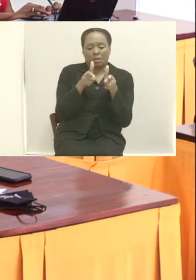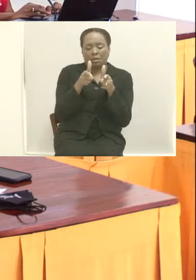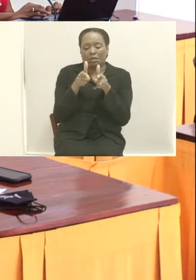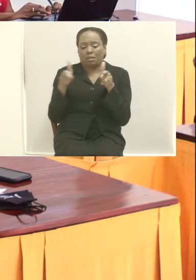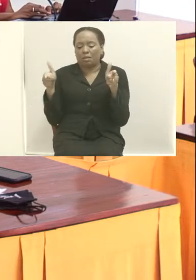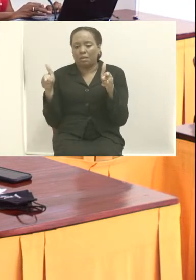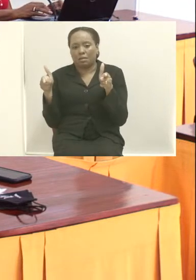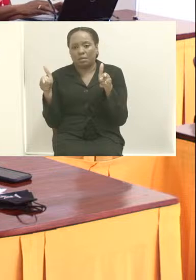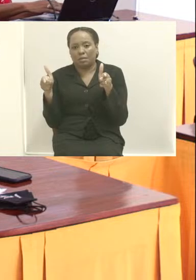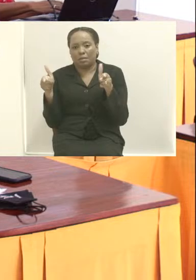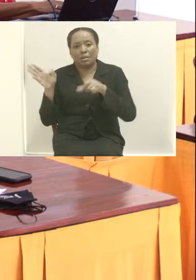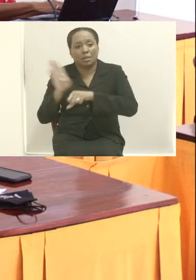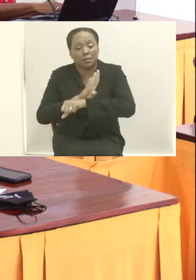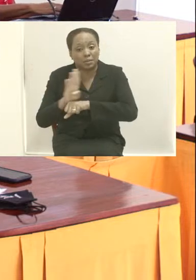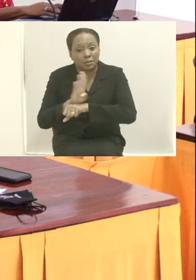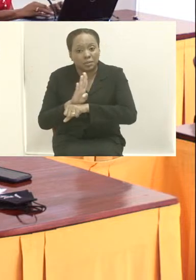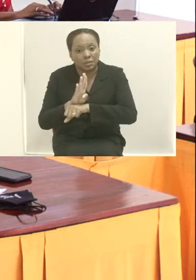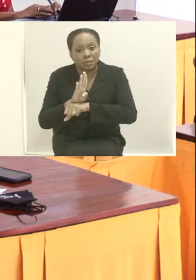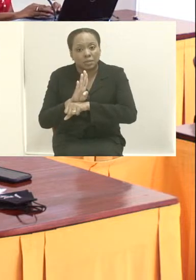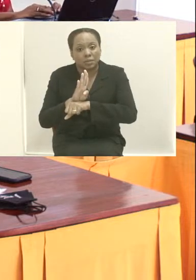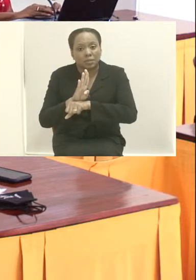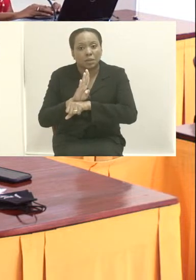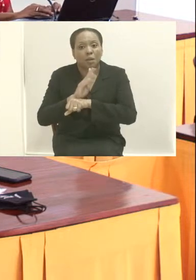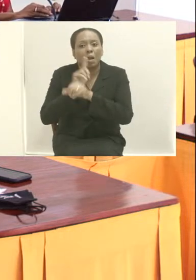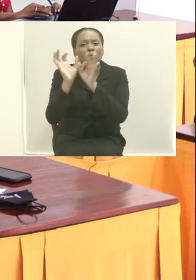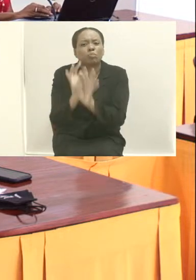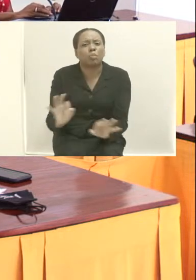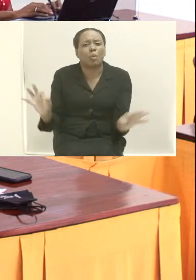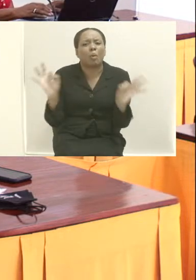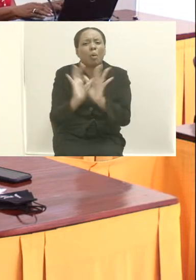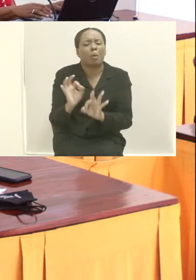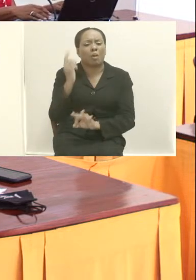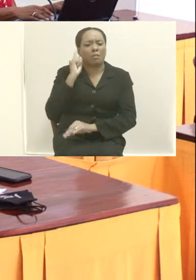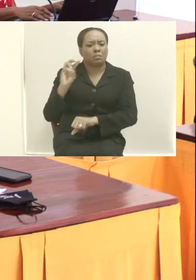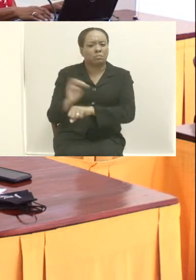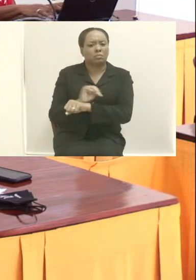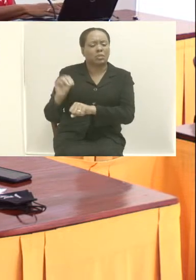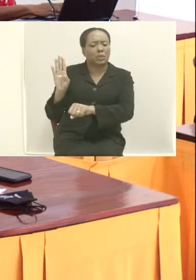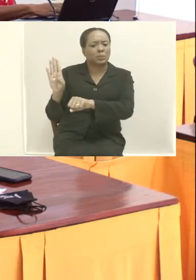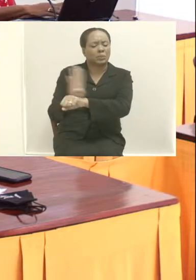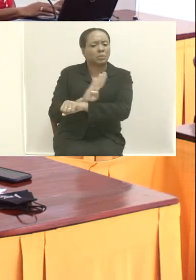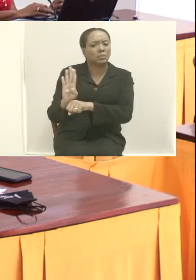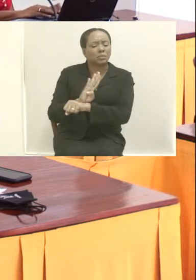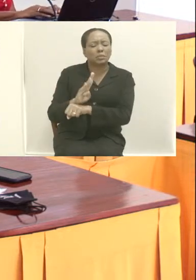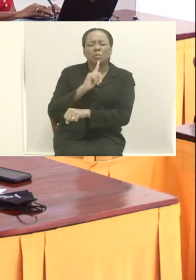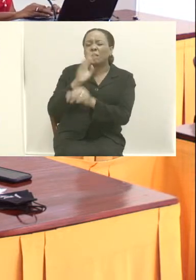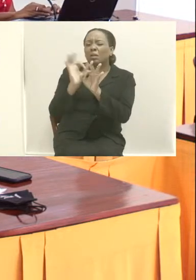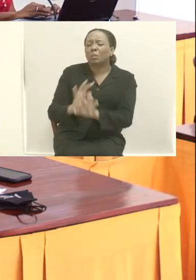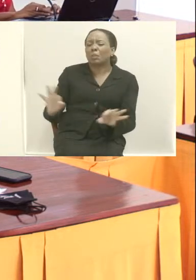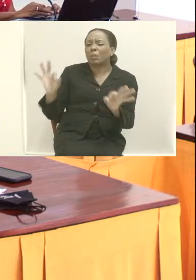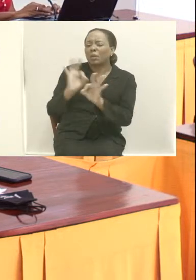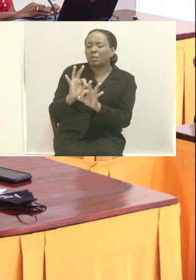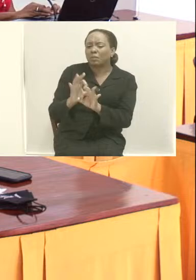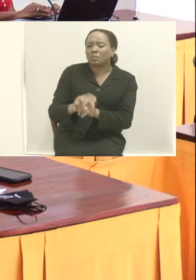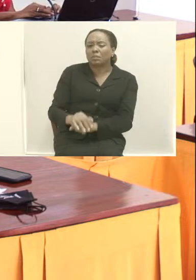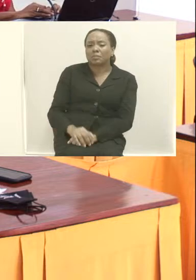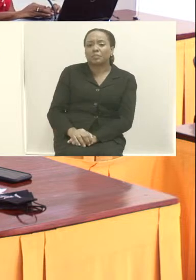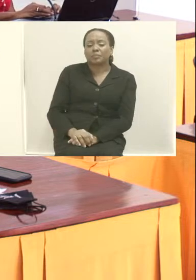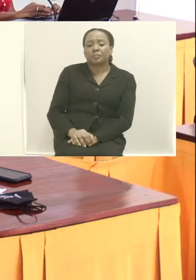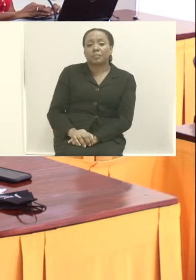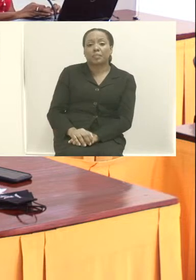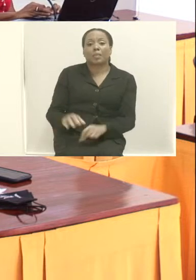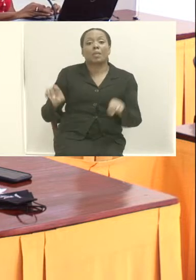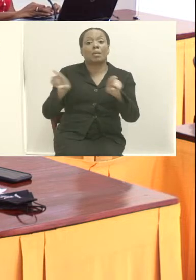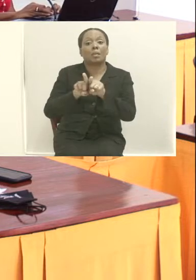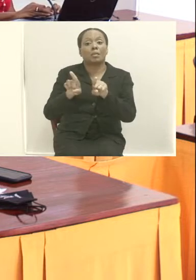enterprises is at the core of the ministry's business, and also the issue of augmenting the capacity